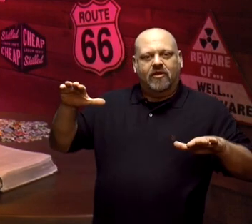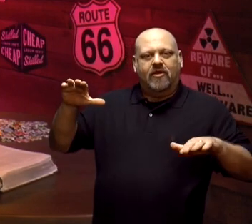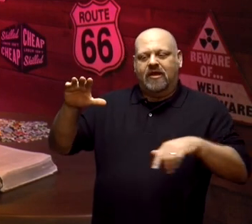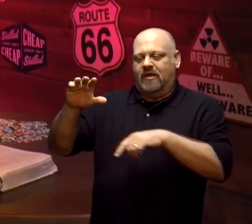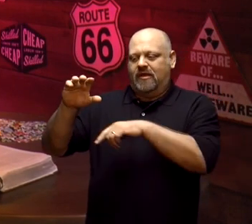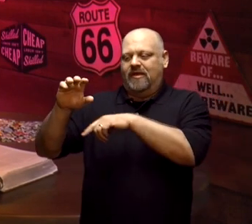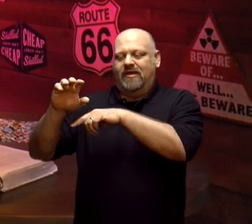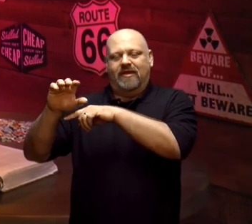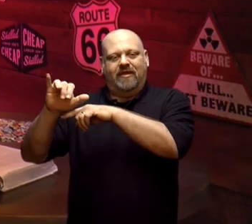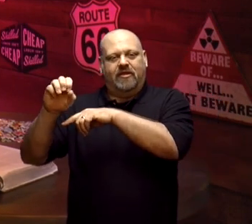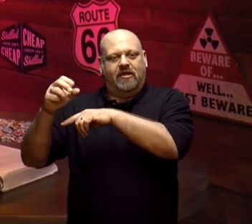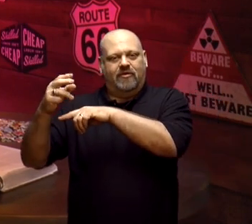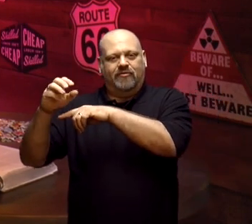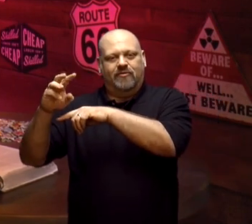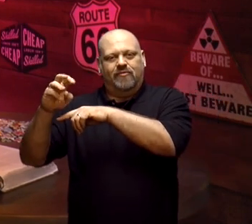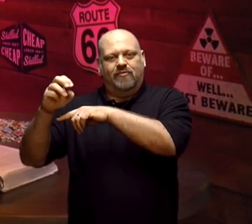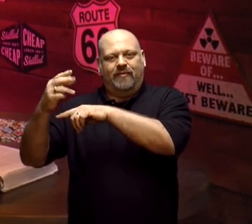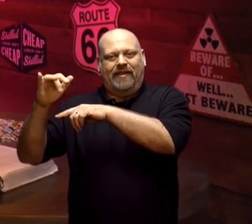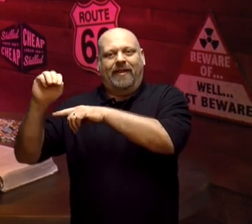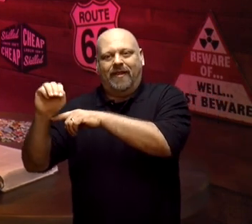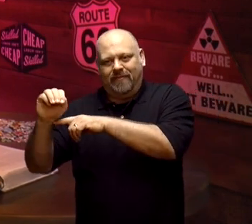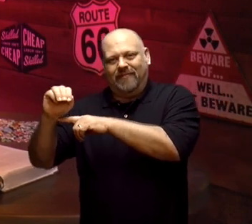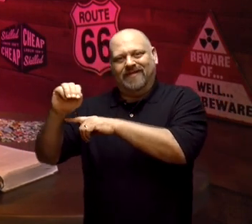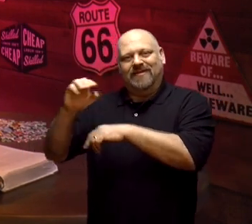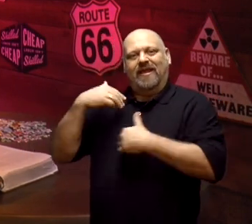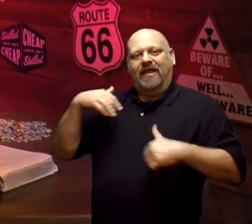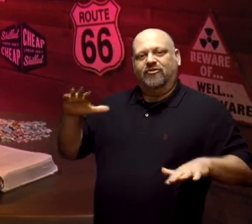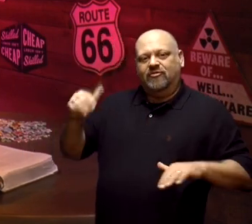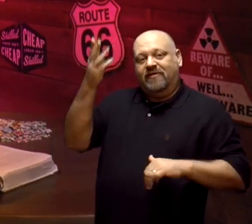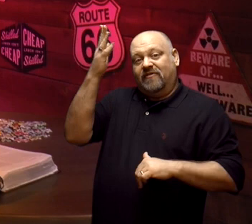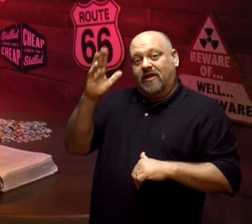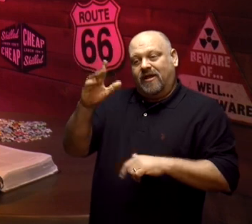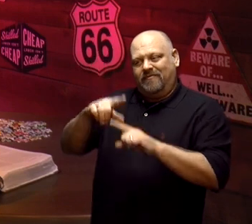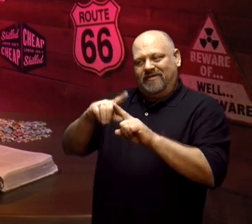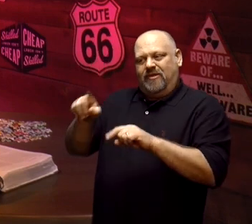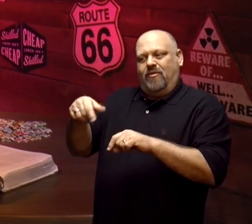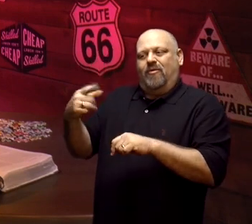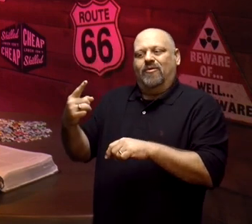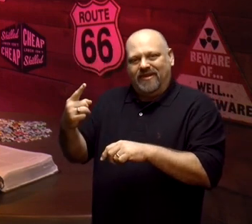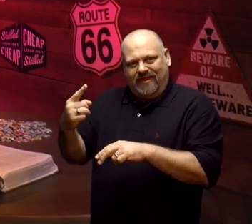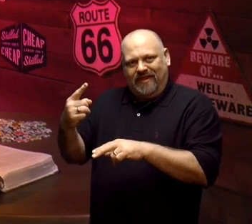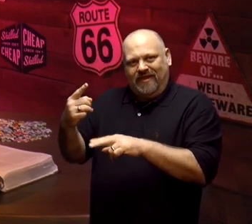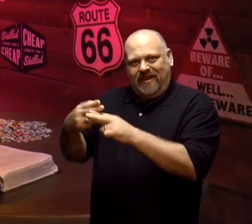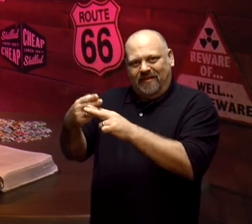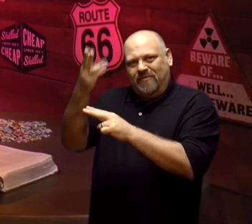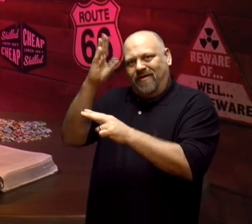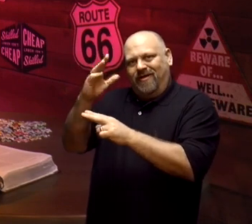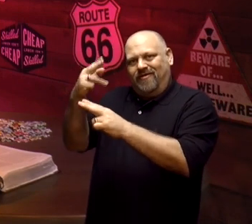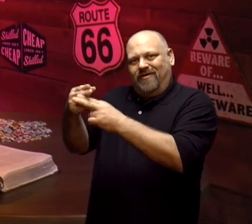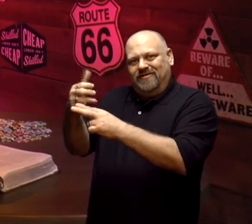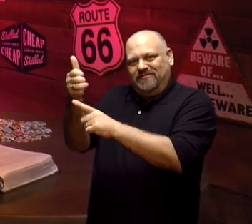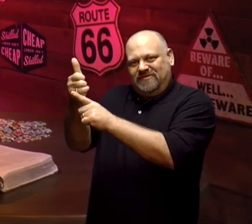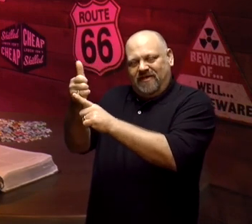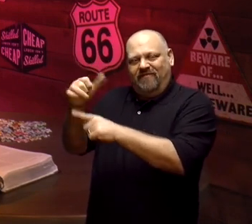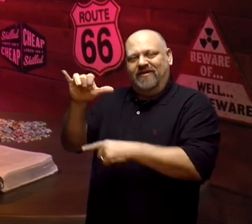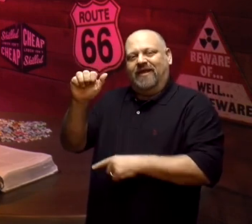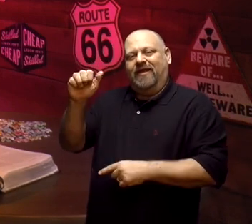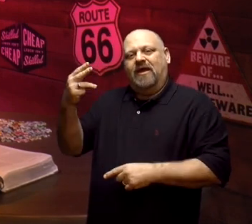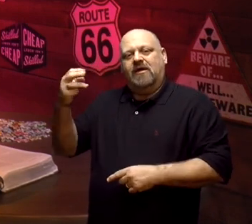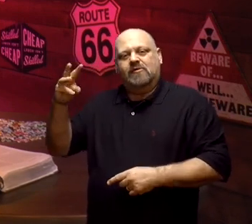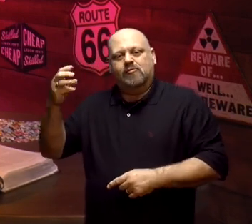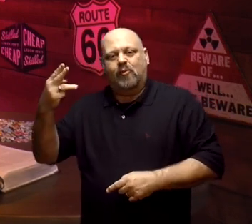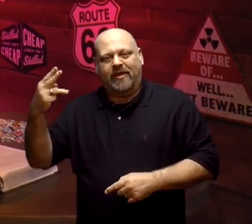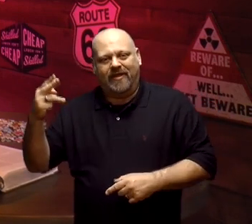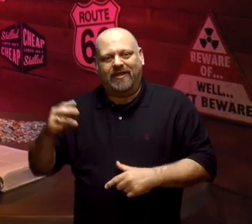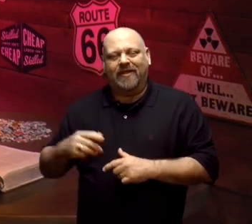angel is called by the only name by which God calls himself, Yahweh. The angel of the